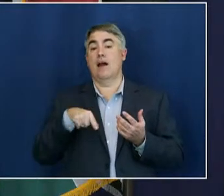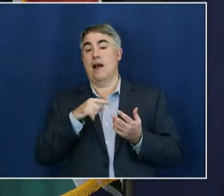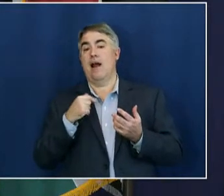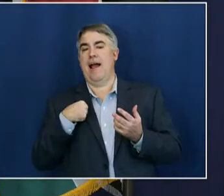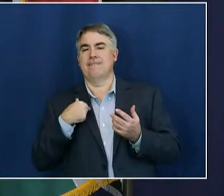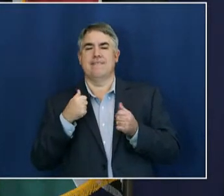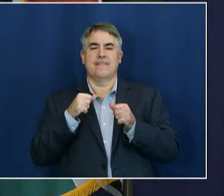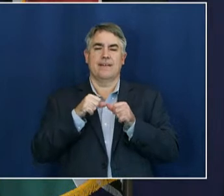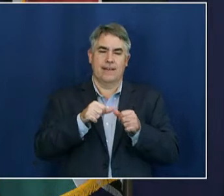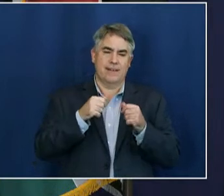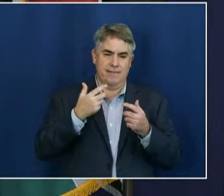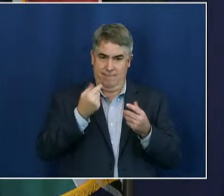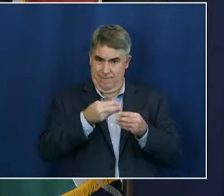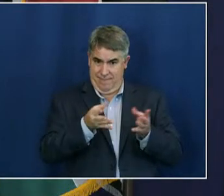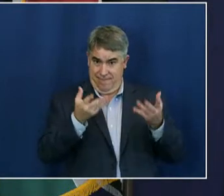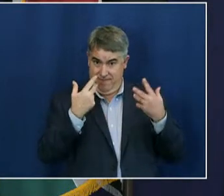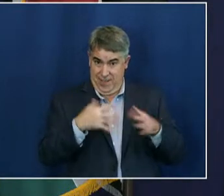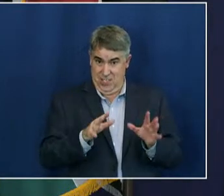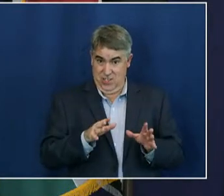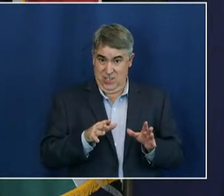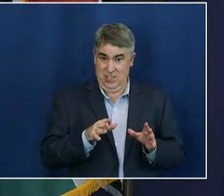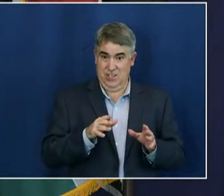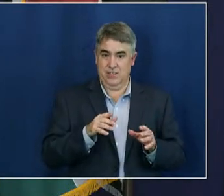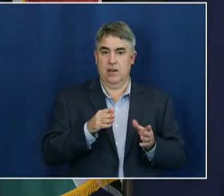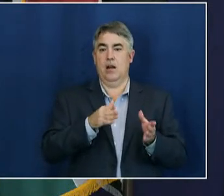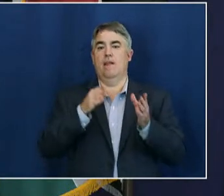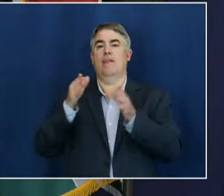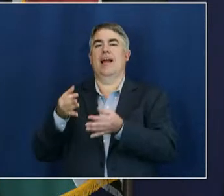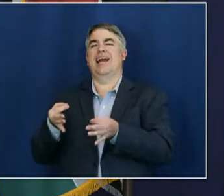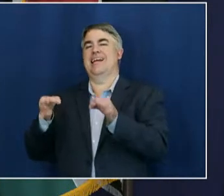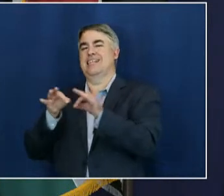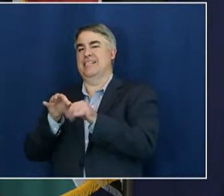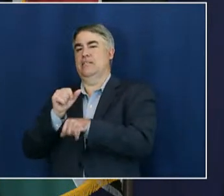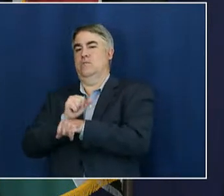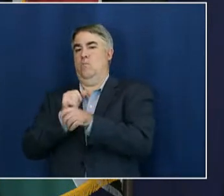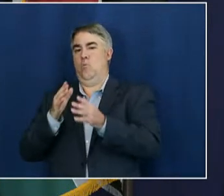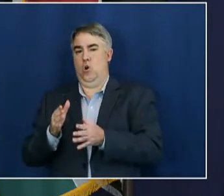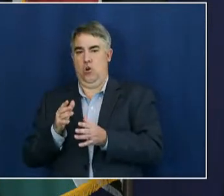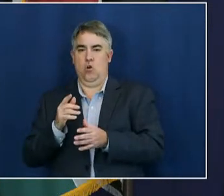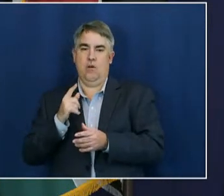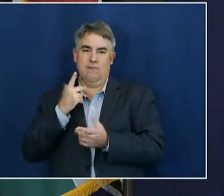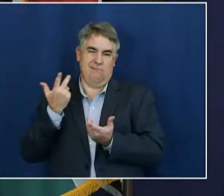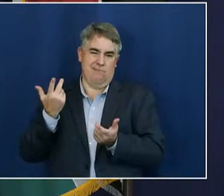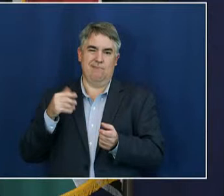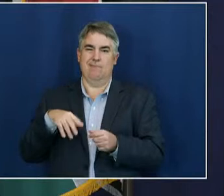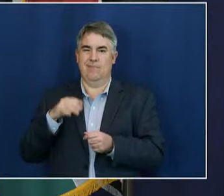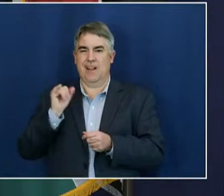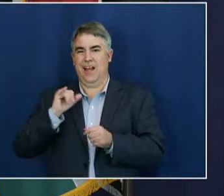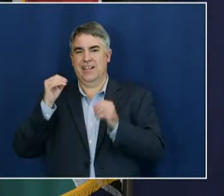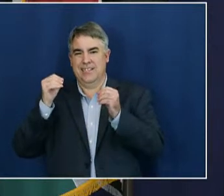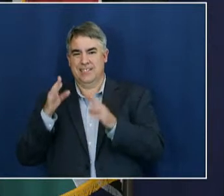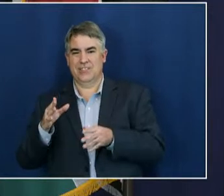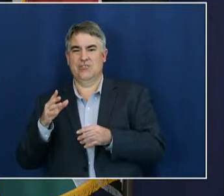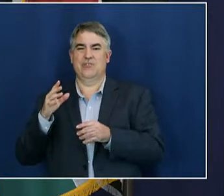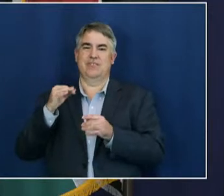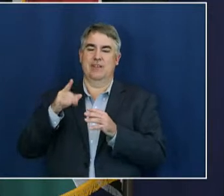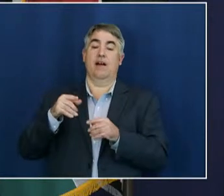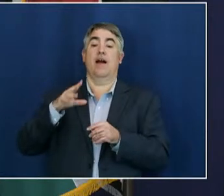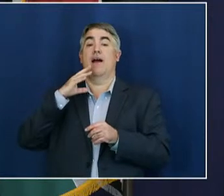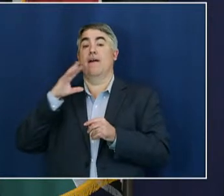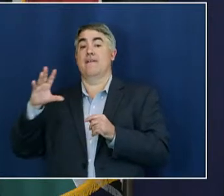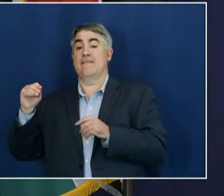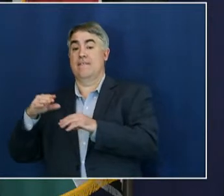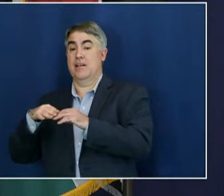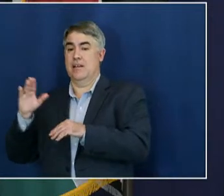3 essential worker categories that we've mentioned. 50 and above, or 50 actually